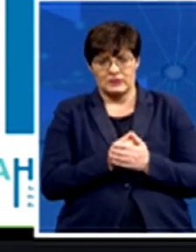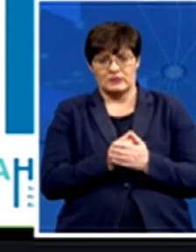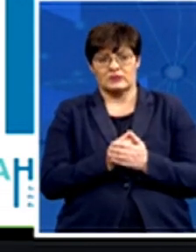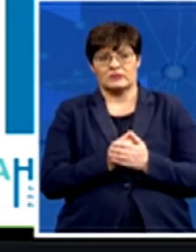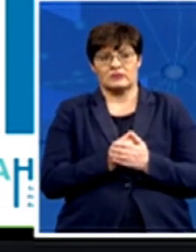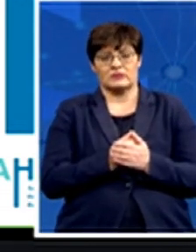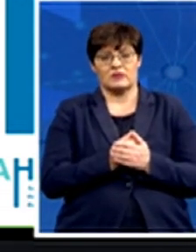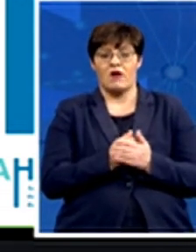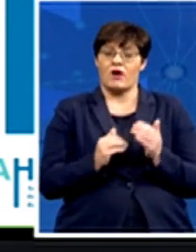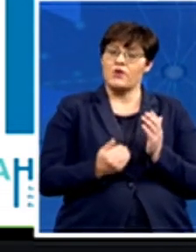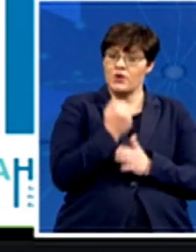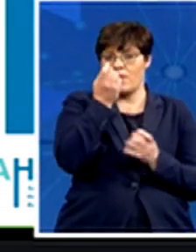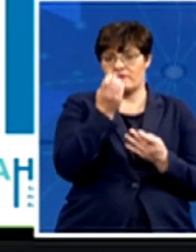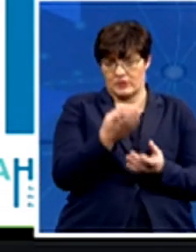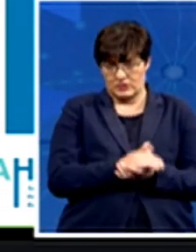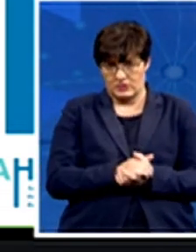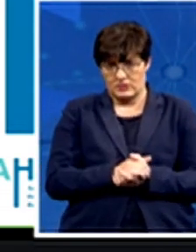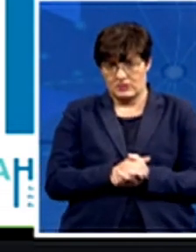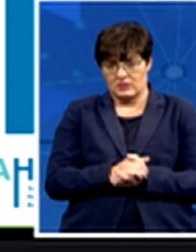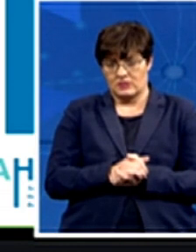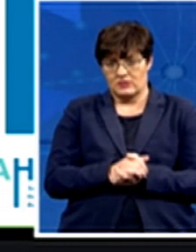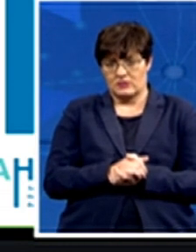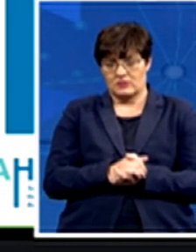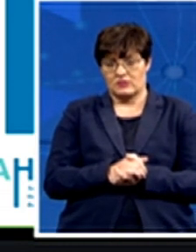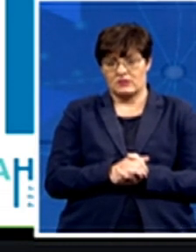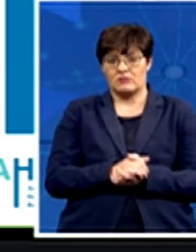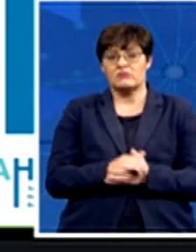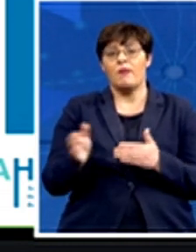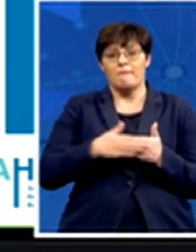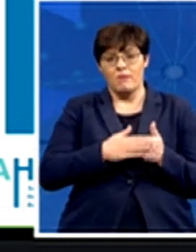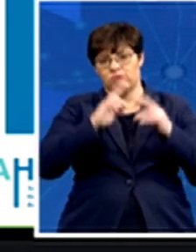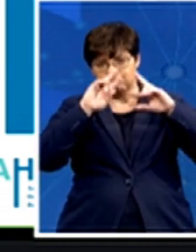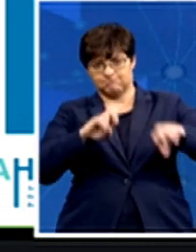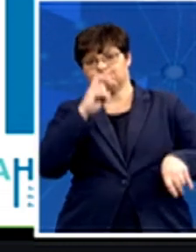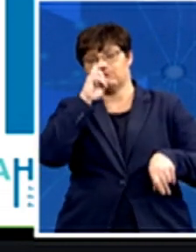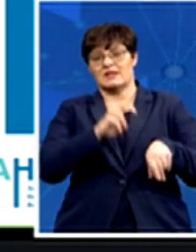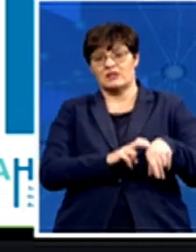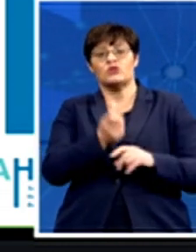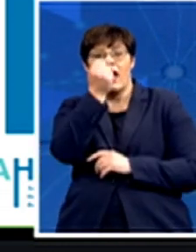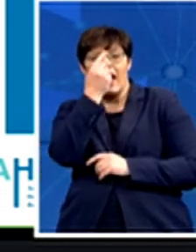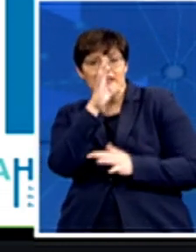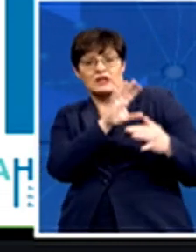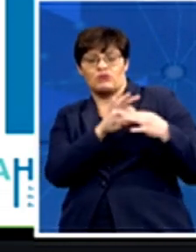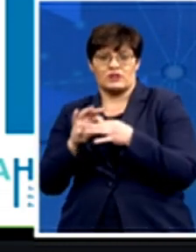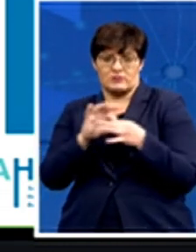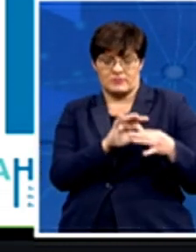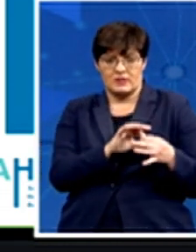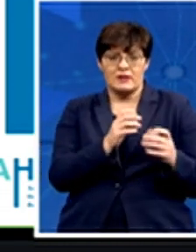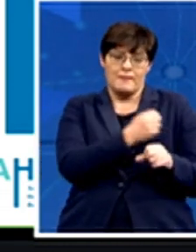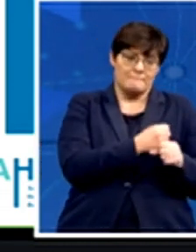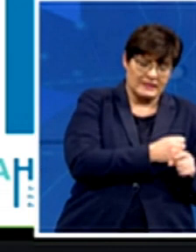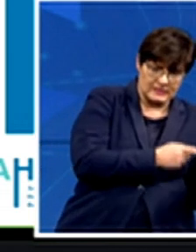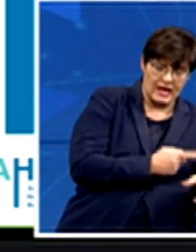you need more investigation into this to understand the relationship between the medicines and the reaction that have been